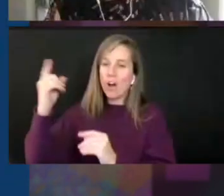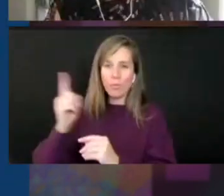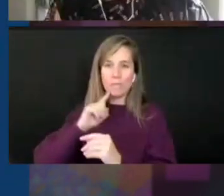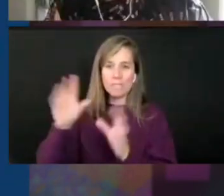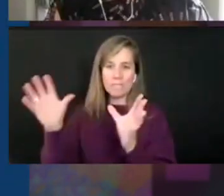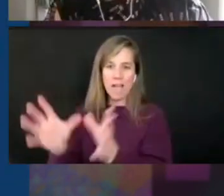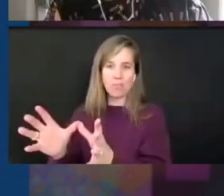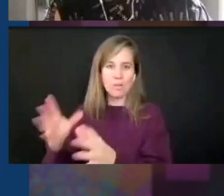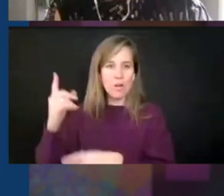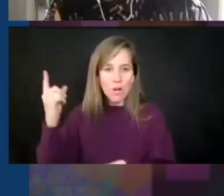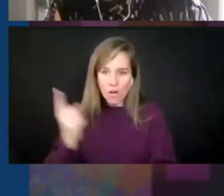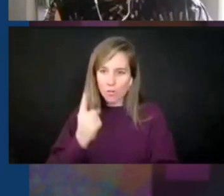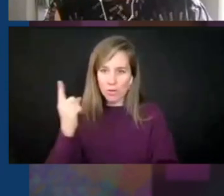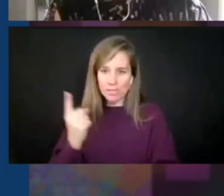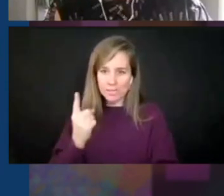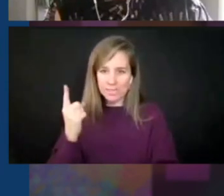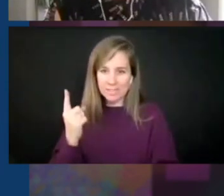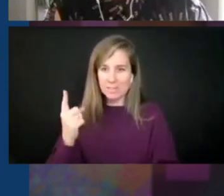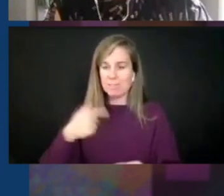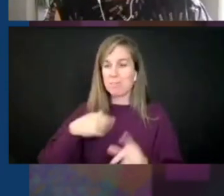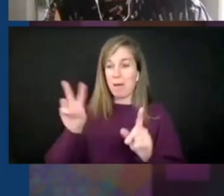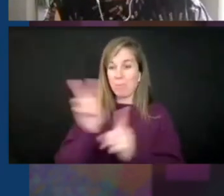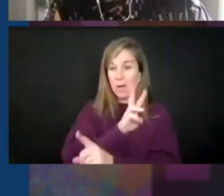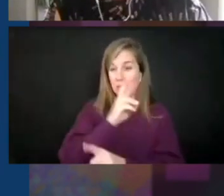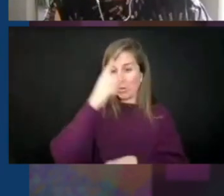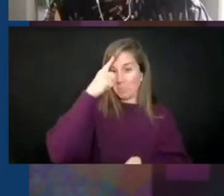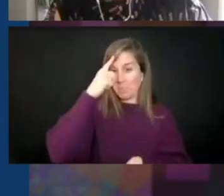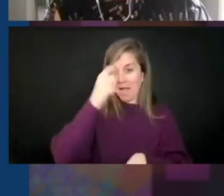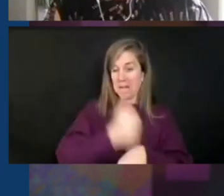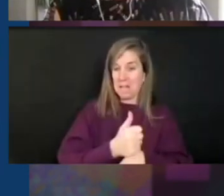My Western side struggles with that sometimes.